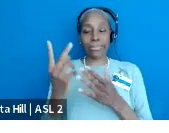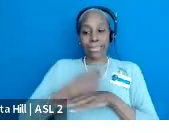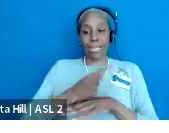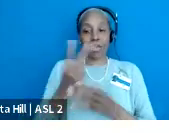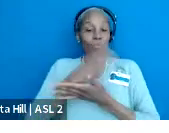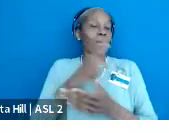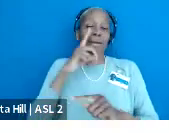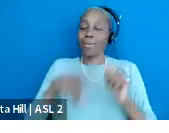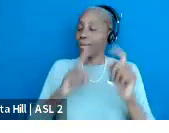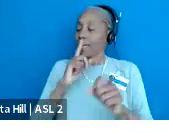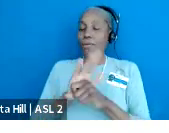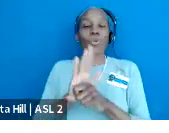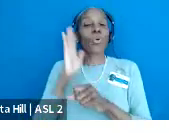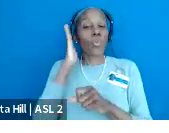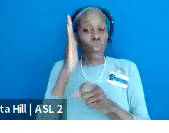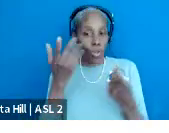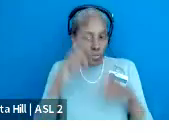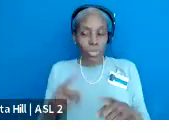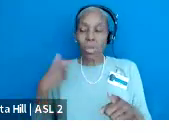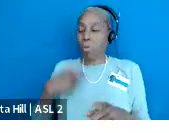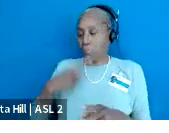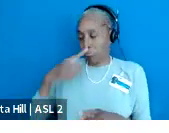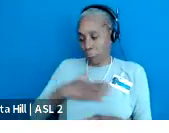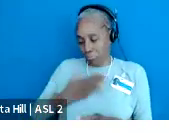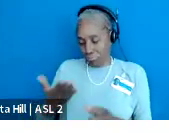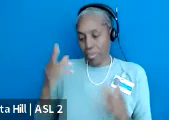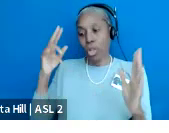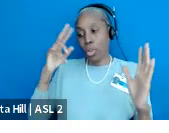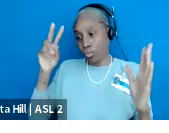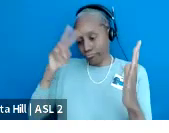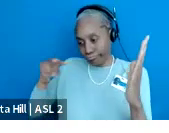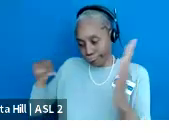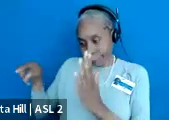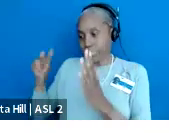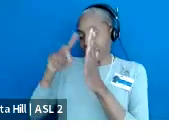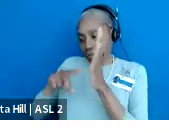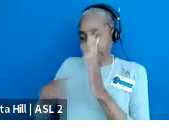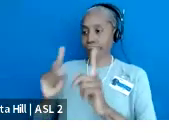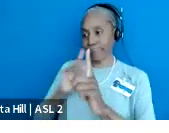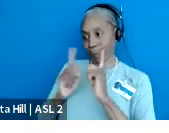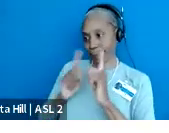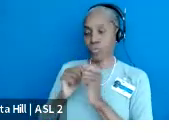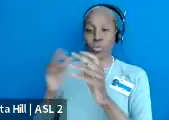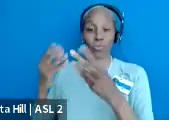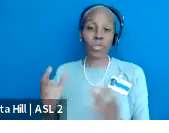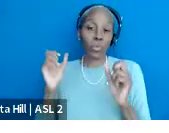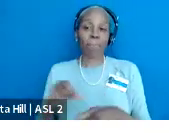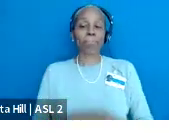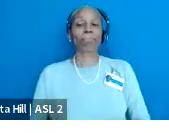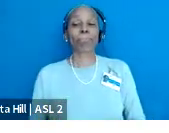to guarantee that we would agree, but we certainly are willing to look at incidents and take that into account and have dialogue with providers.